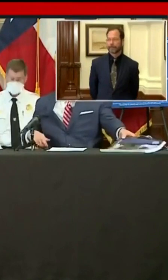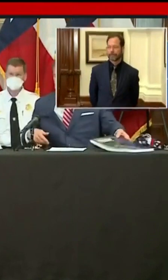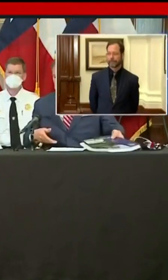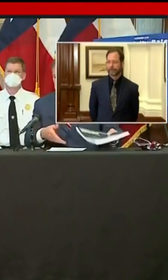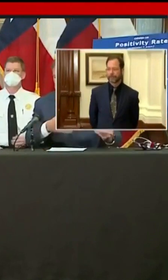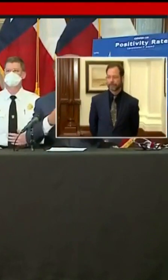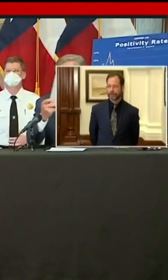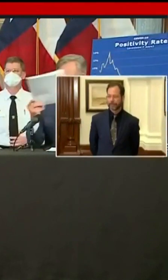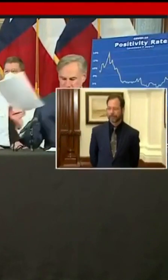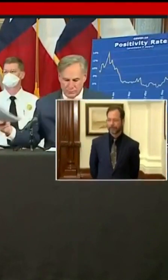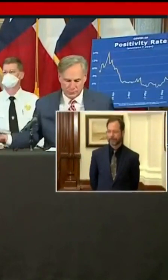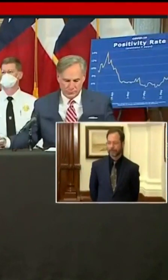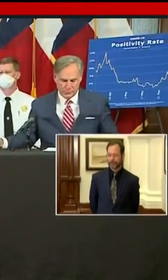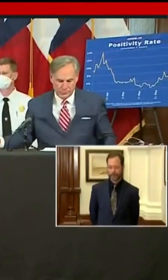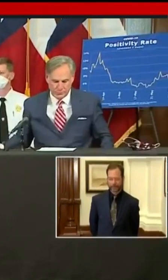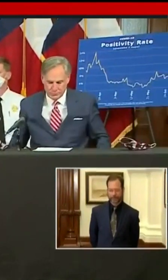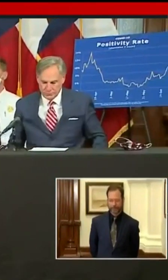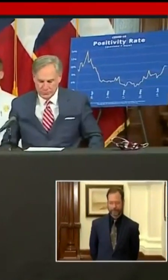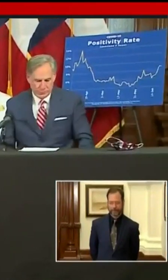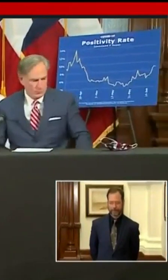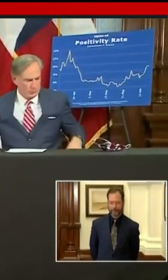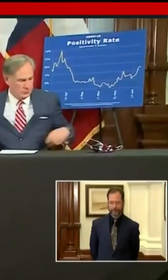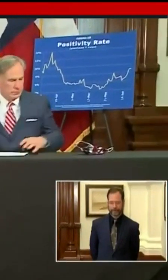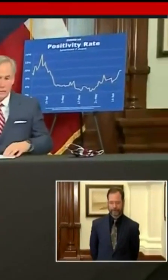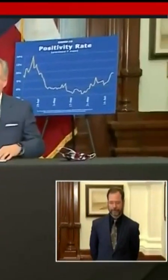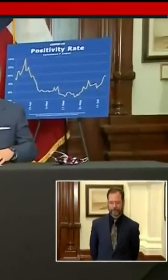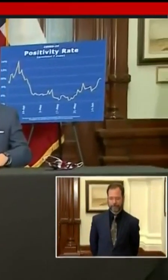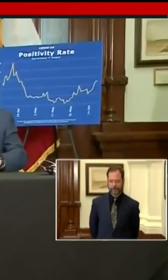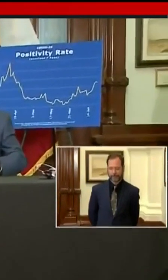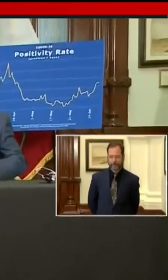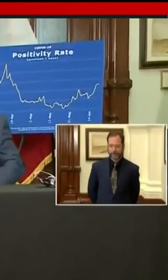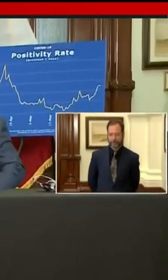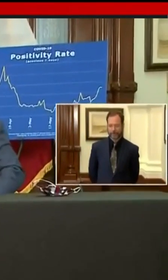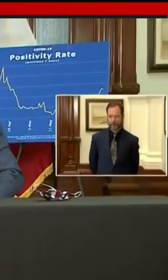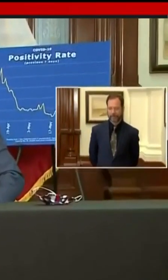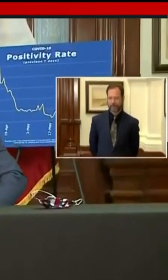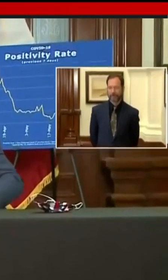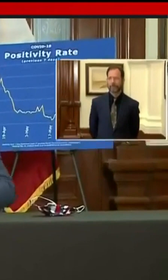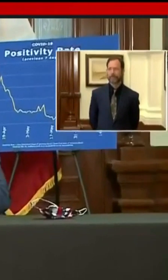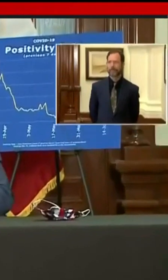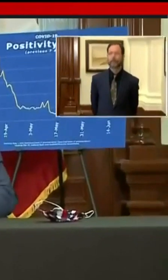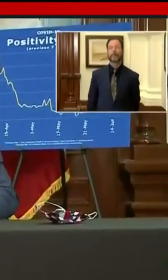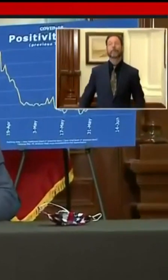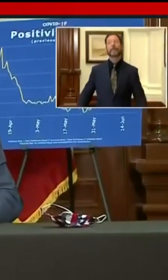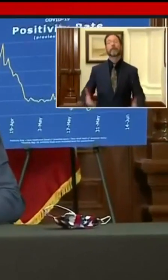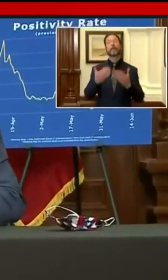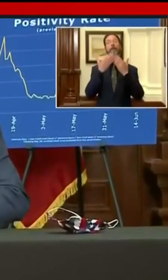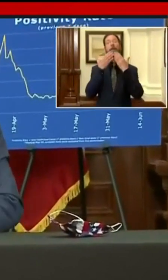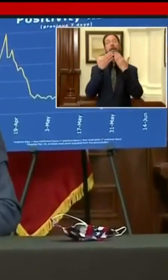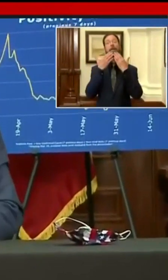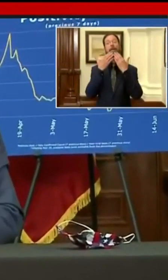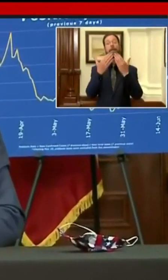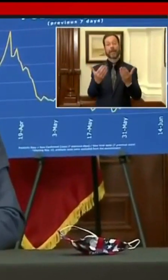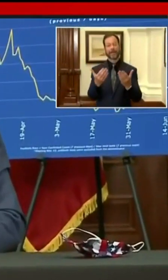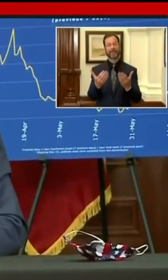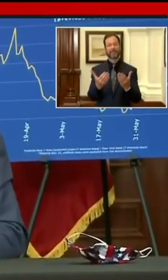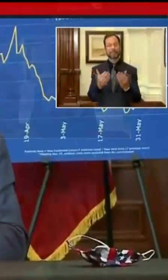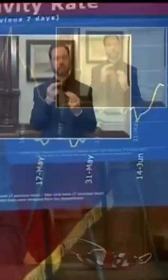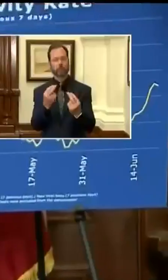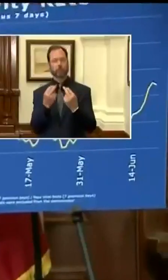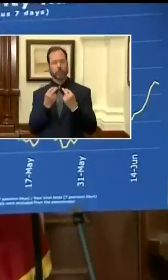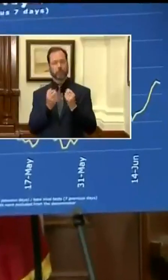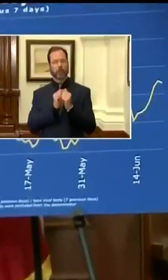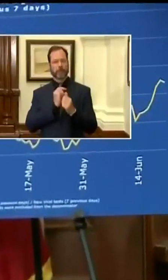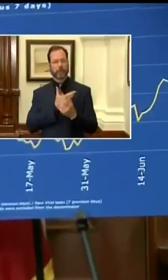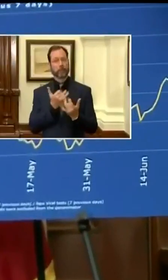this time yesterday. Half the new cases in Dallas County specifically since June 1st have been among young adults. We're here